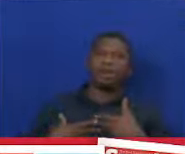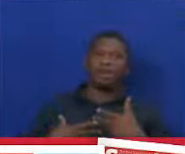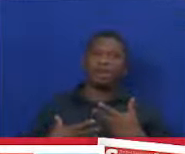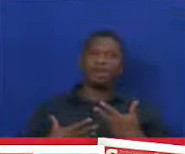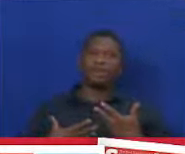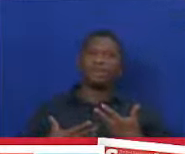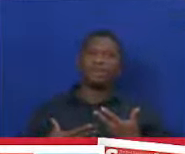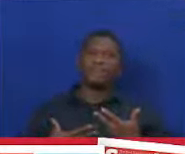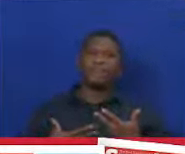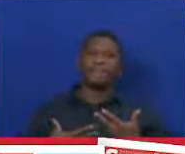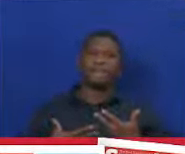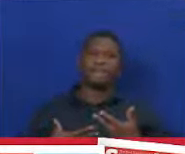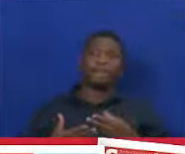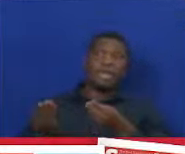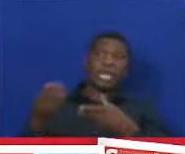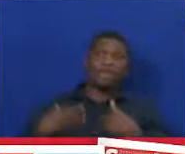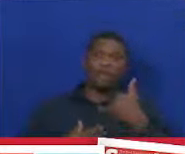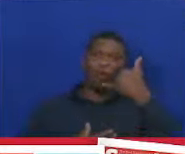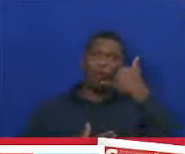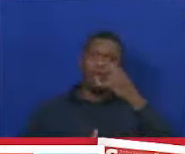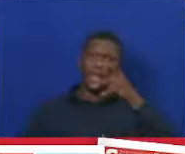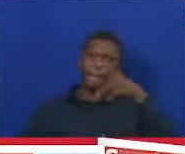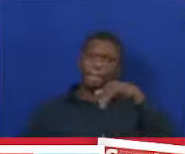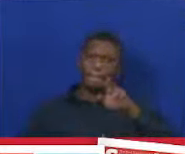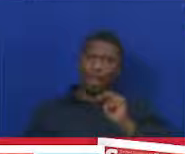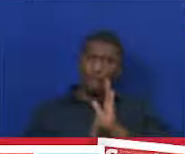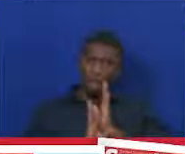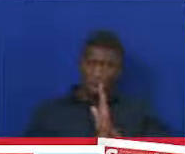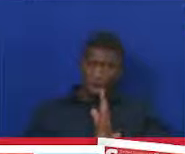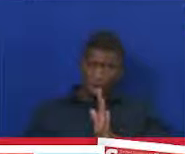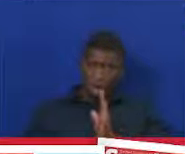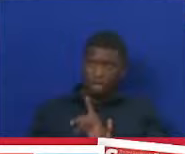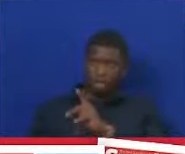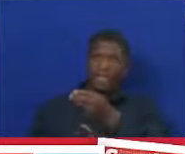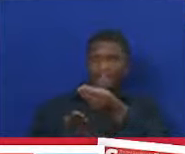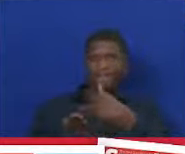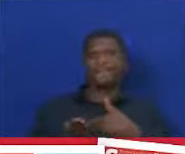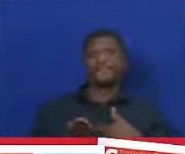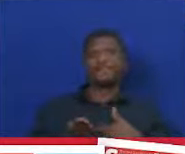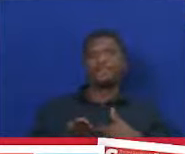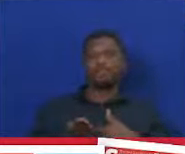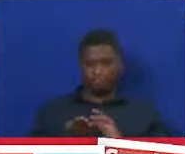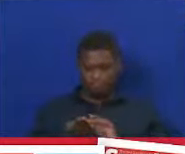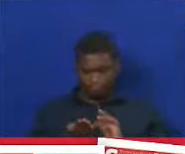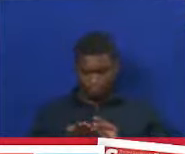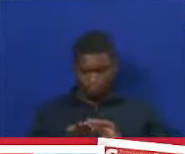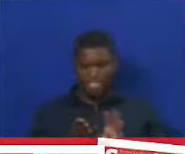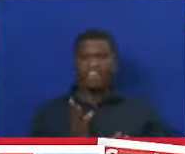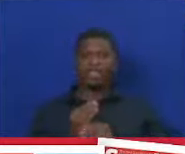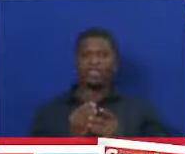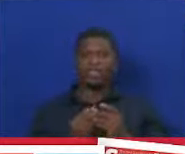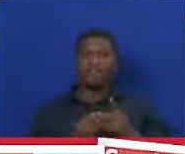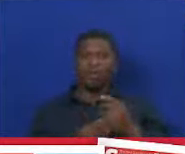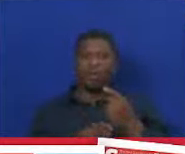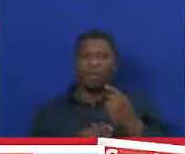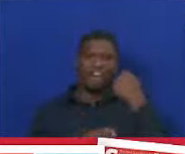PIN codes and deactivated the facial lock features on the